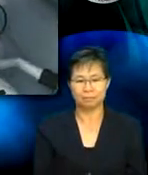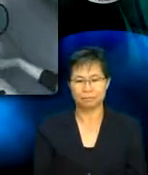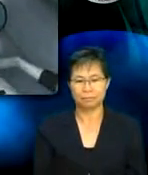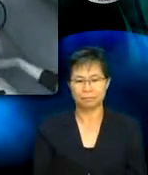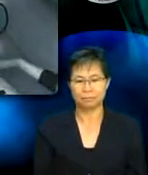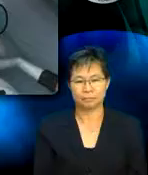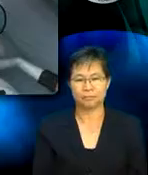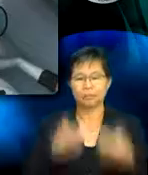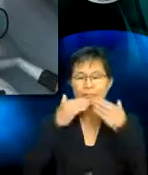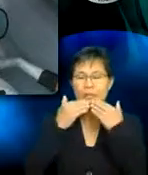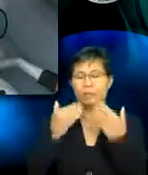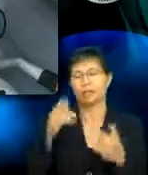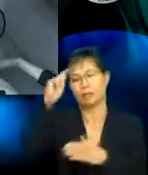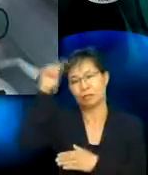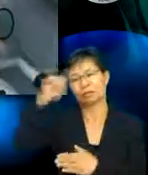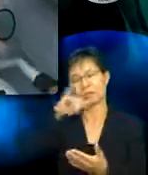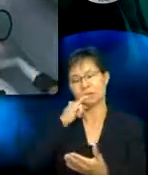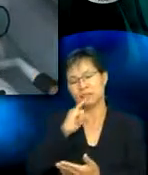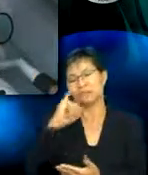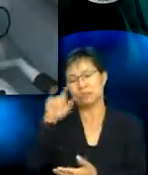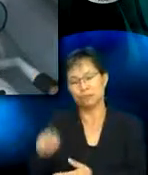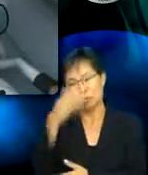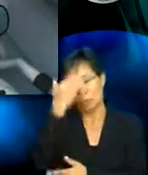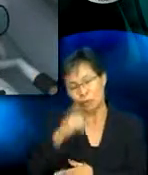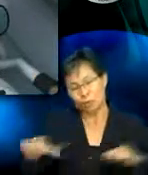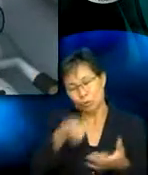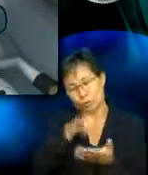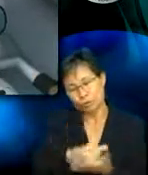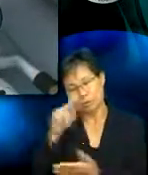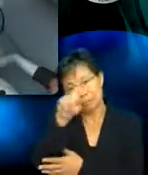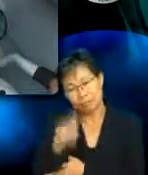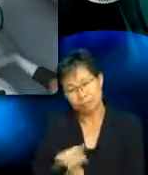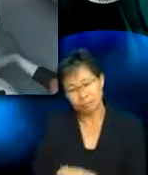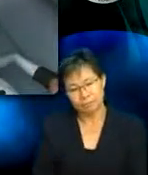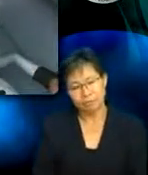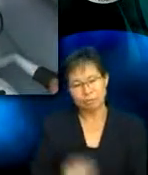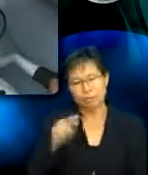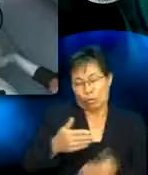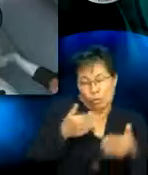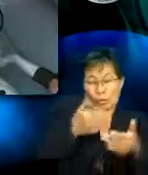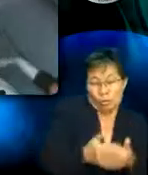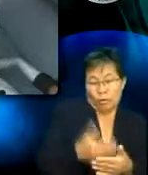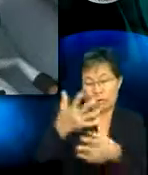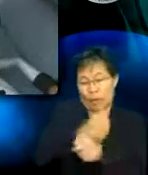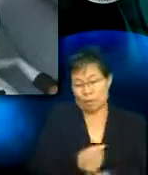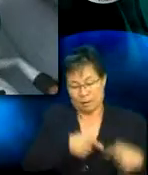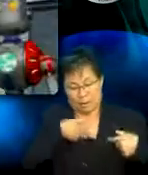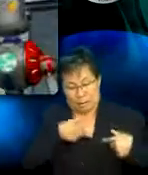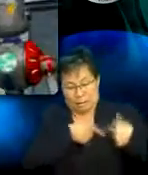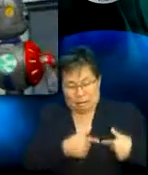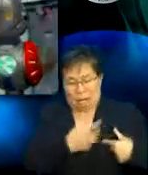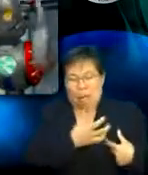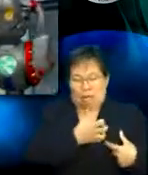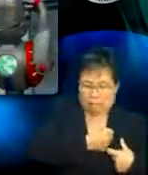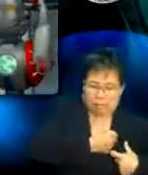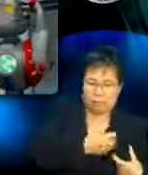Oh, thank goodness it's you. Why did you do that? You almost gave me a heart attack.